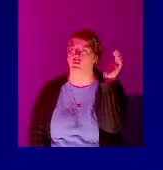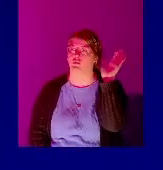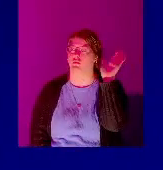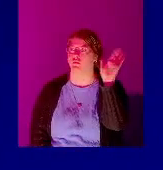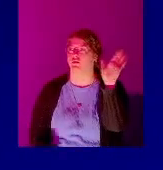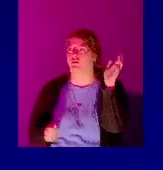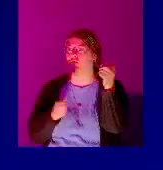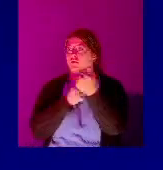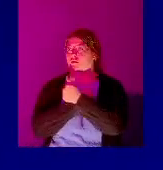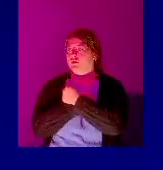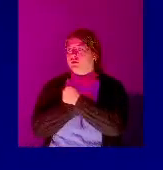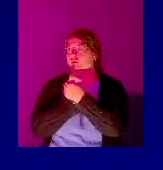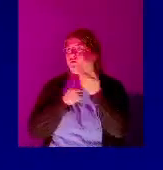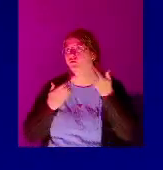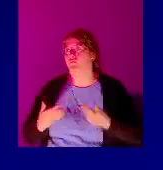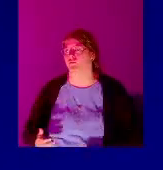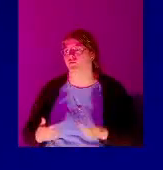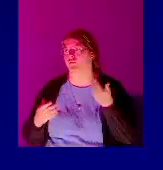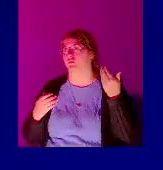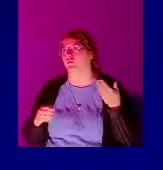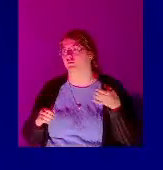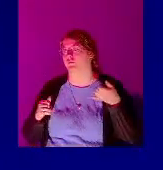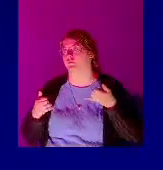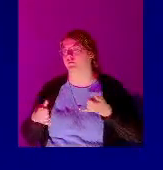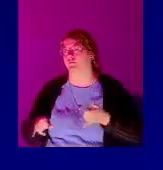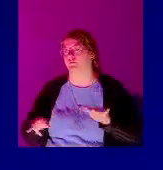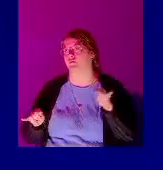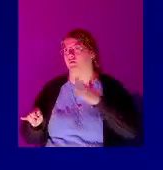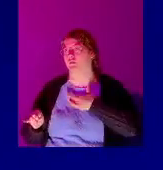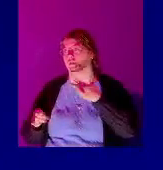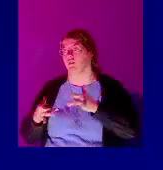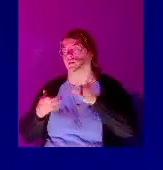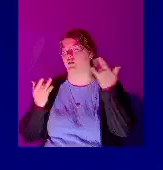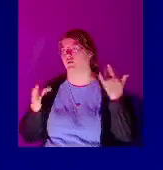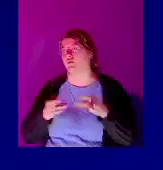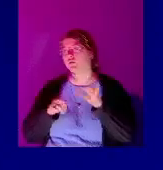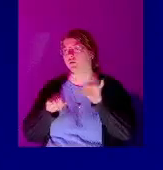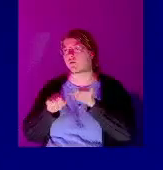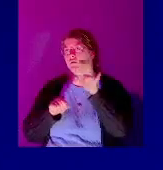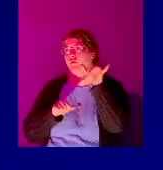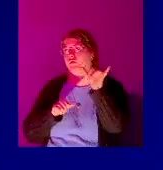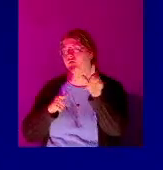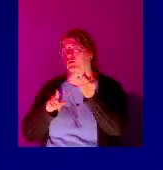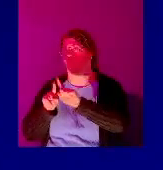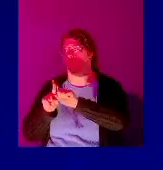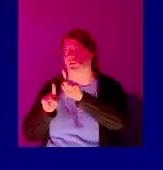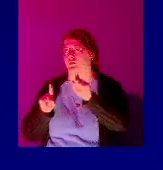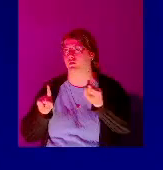For me, and yet my heart forever is